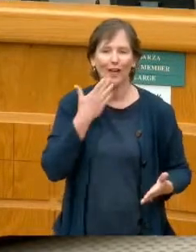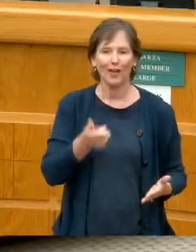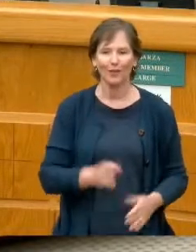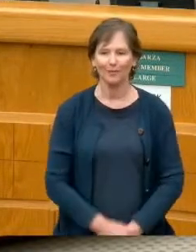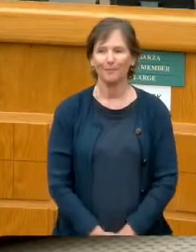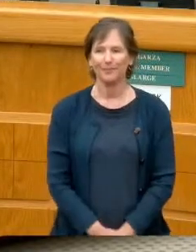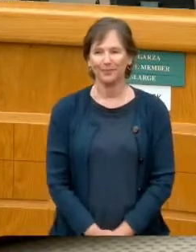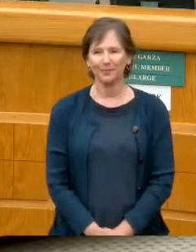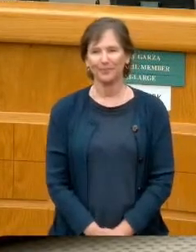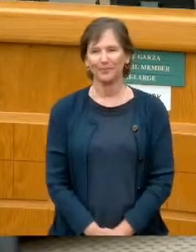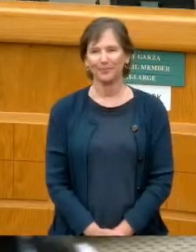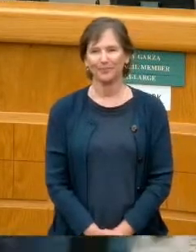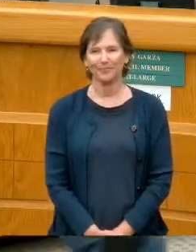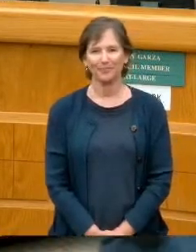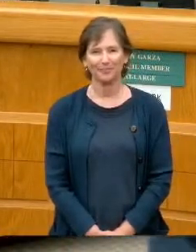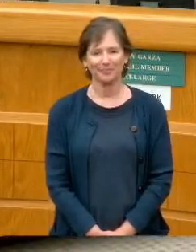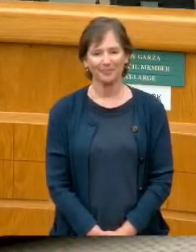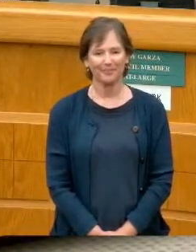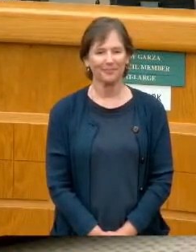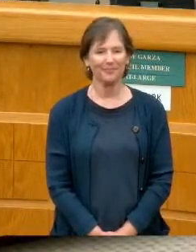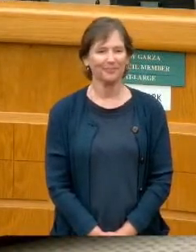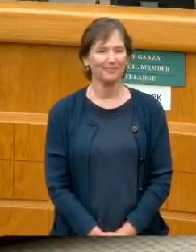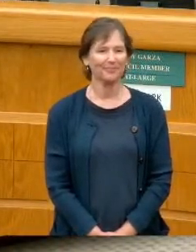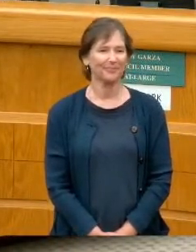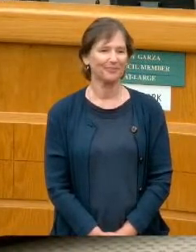del Distrito de Salud Pública, Annette Rodríguez.